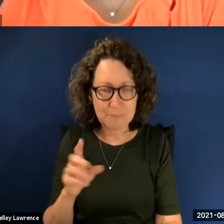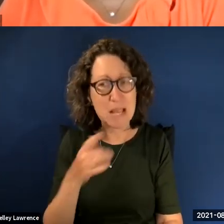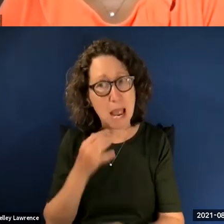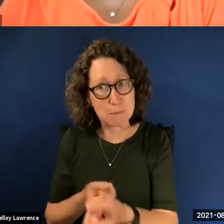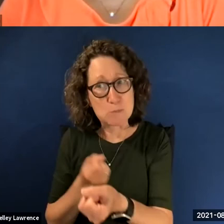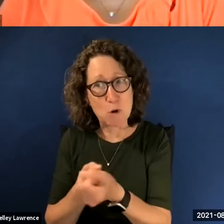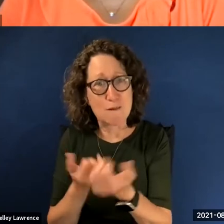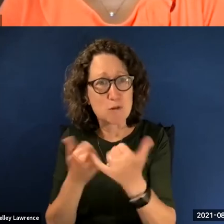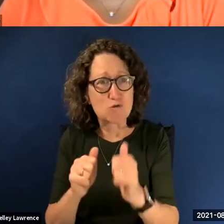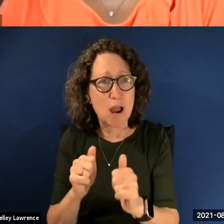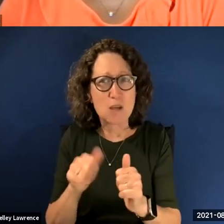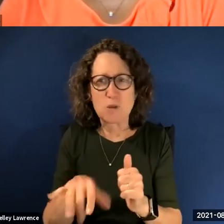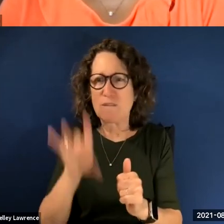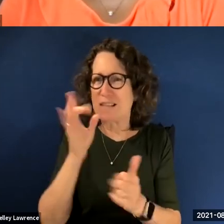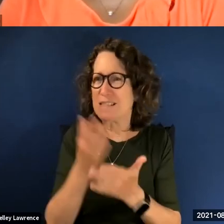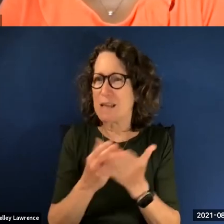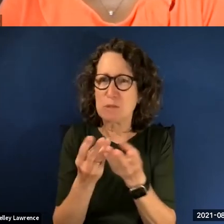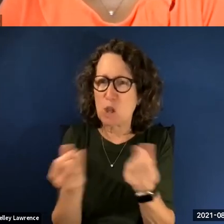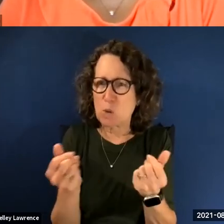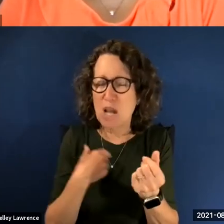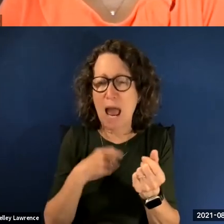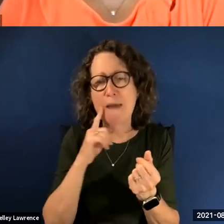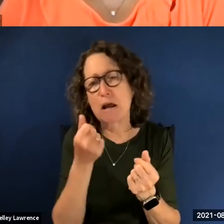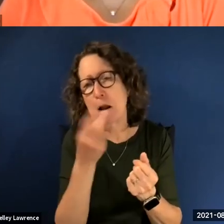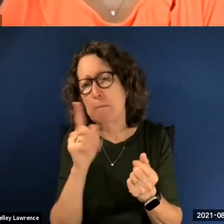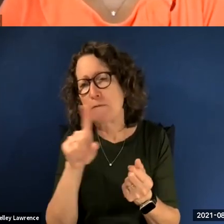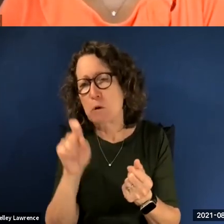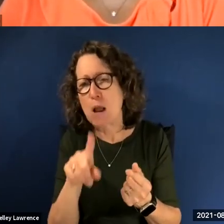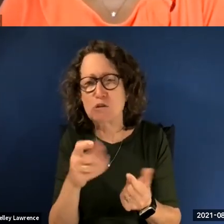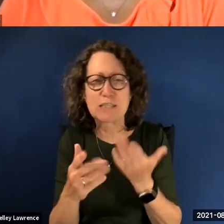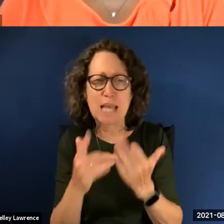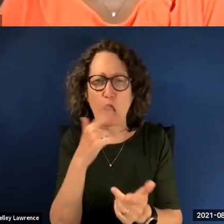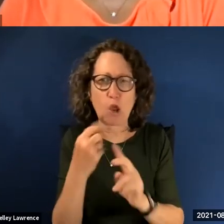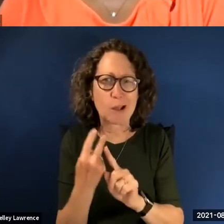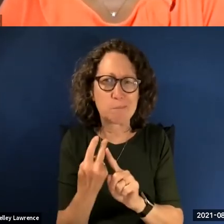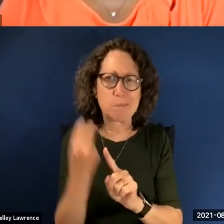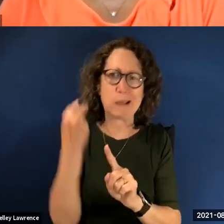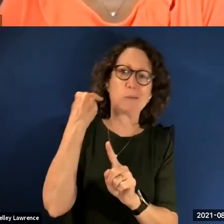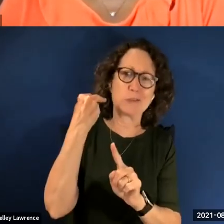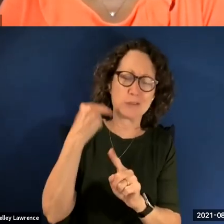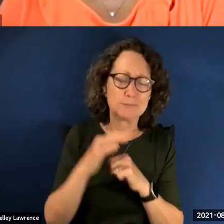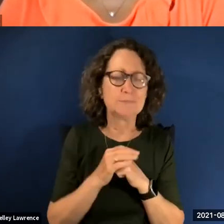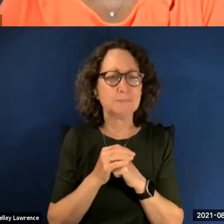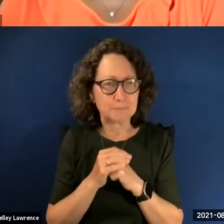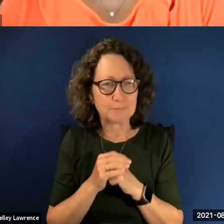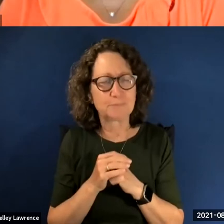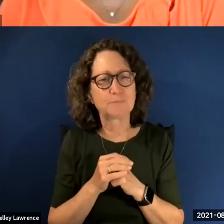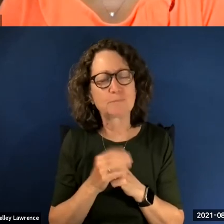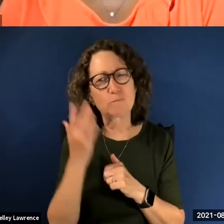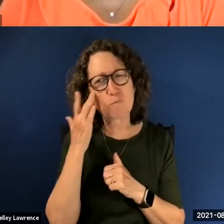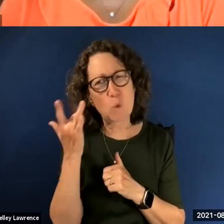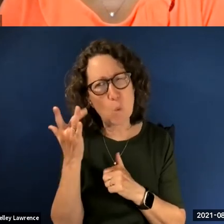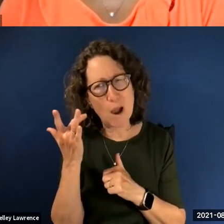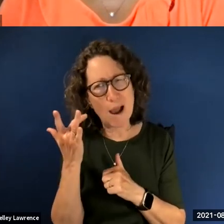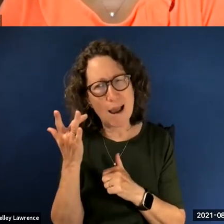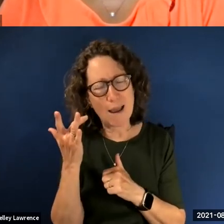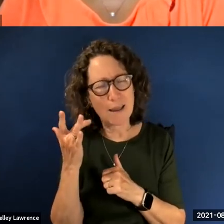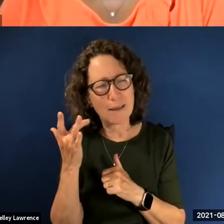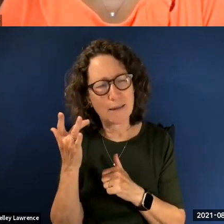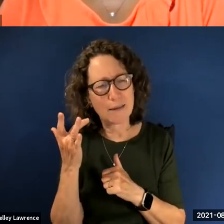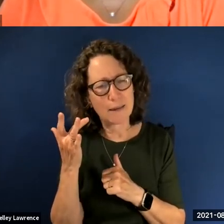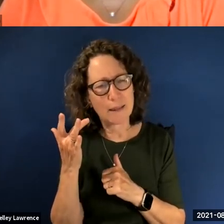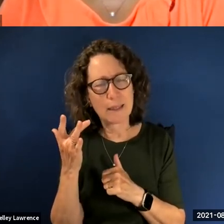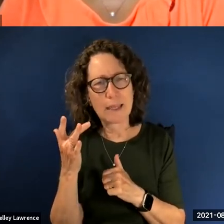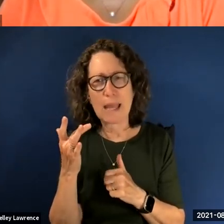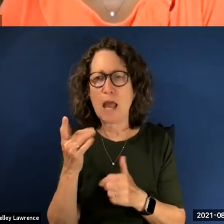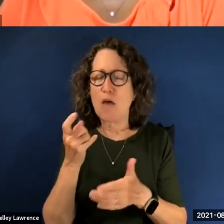of trying to come to some solution. I do have just a couple questions that do look backwards. Why, for example, was an